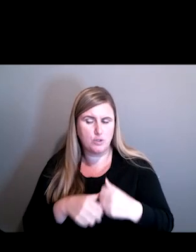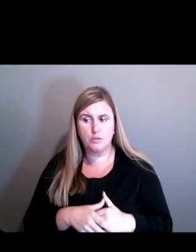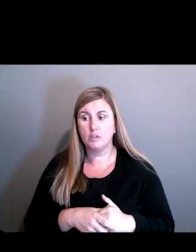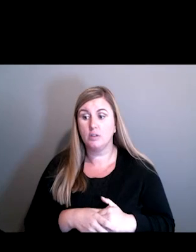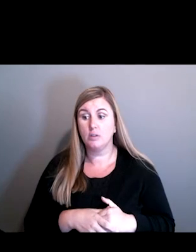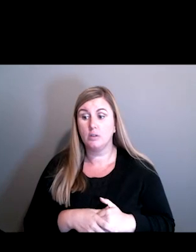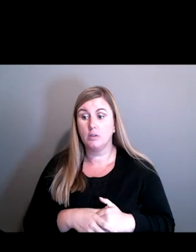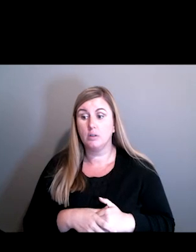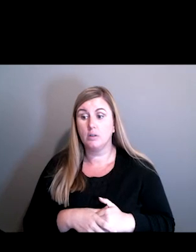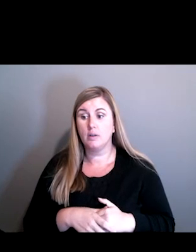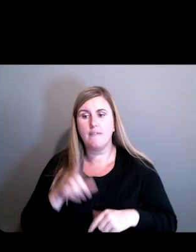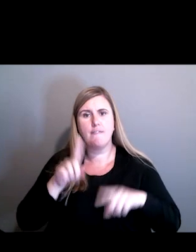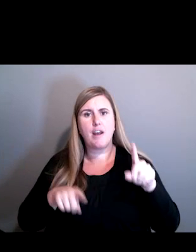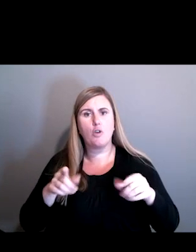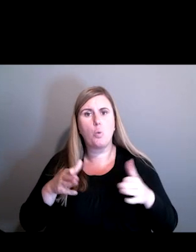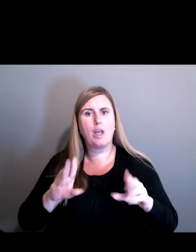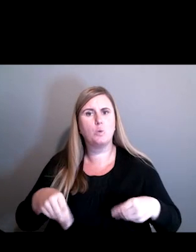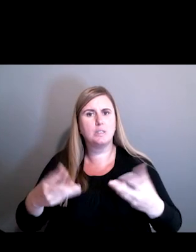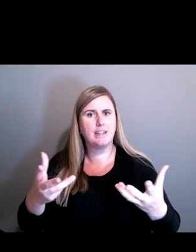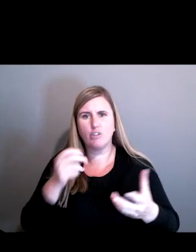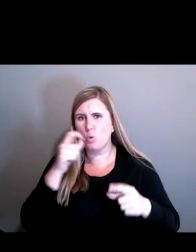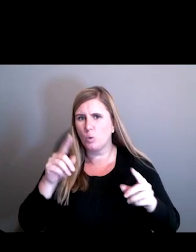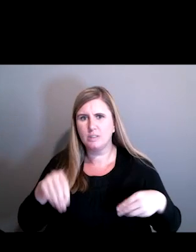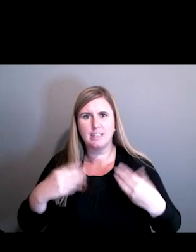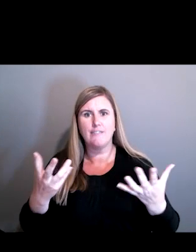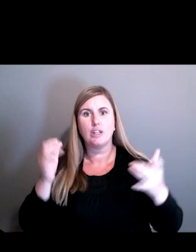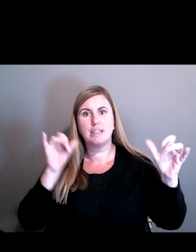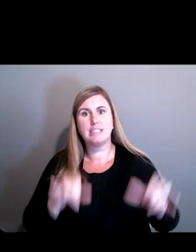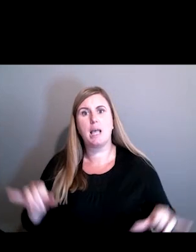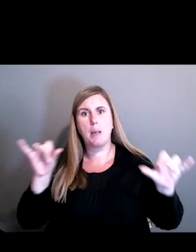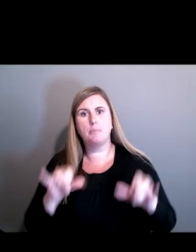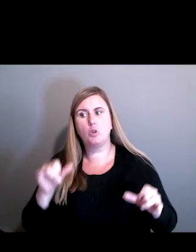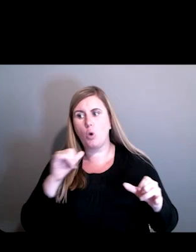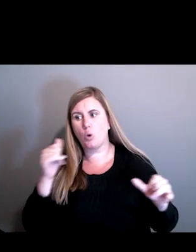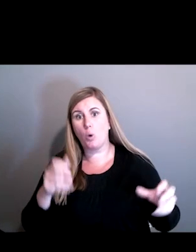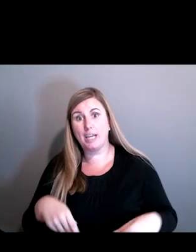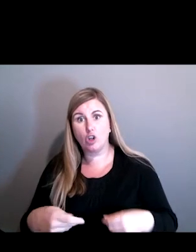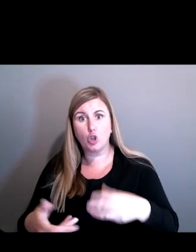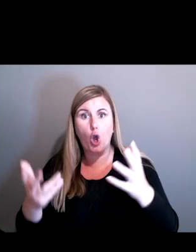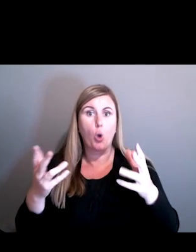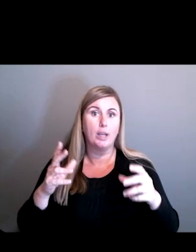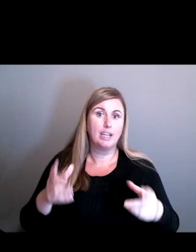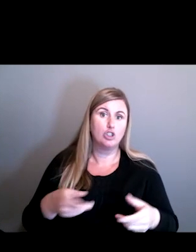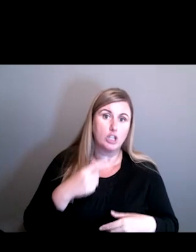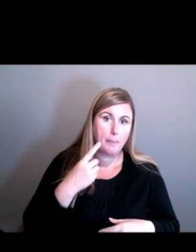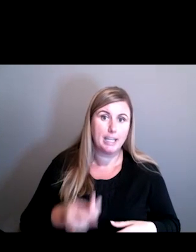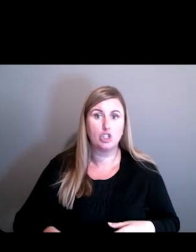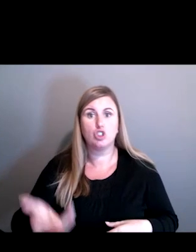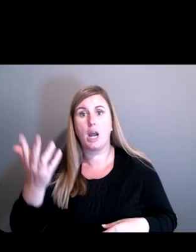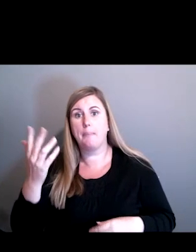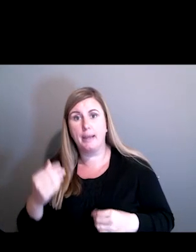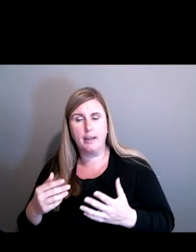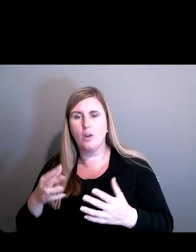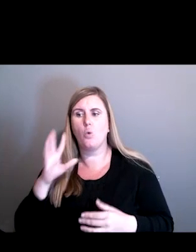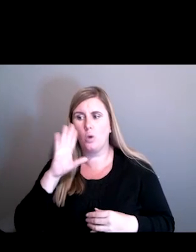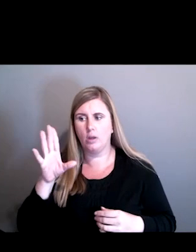maintain effectiveness as a reinforcer. Vary the way you deliver the items. Don't always deliver items in the same manner. Don't always